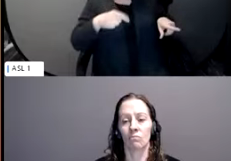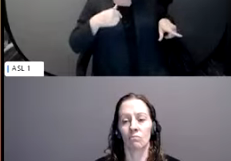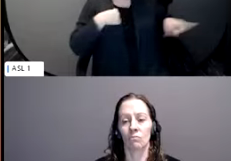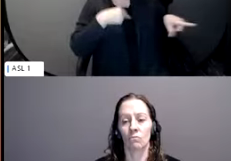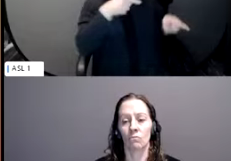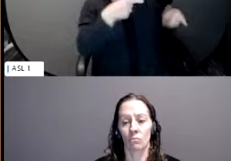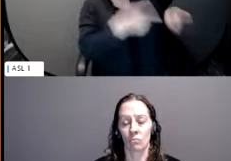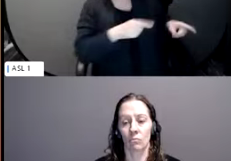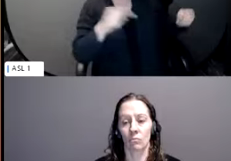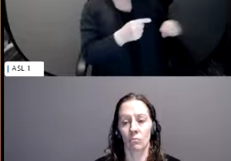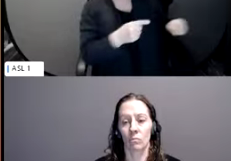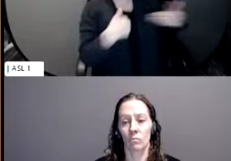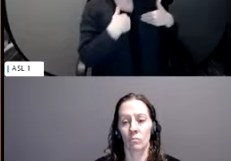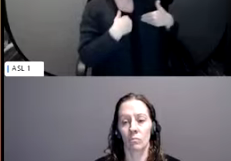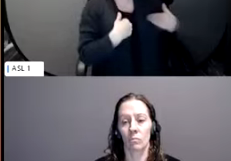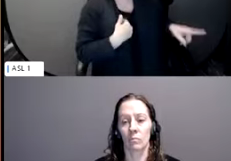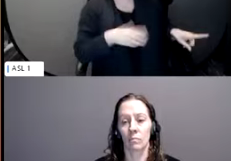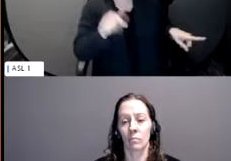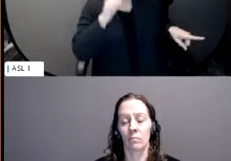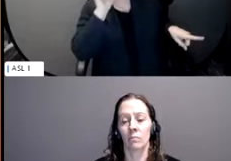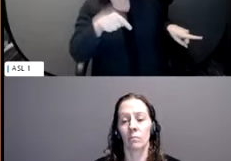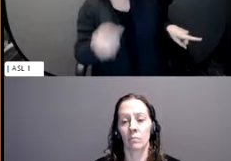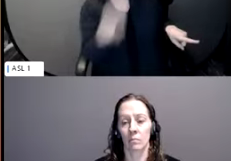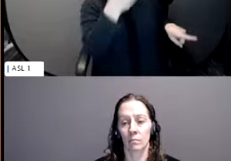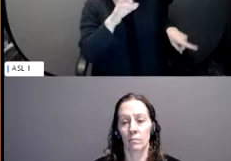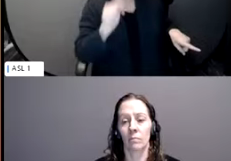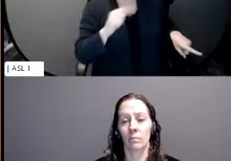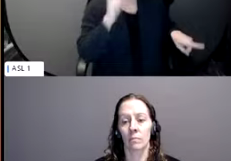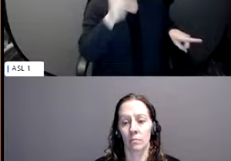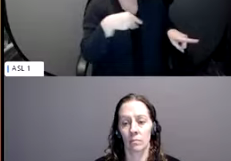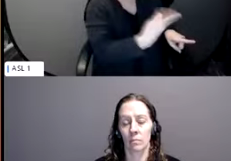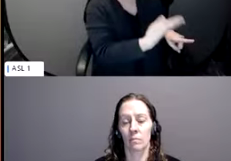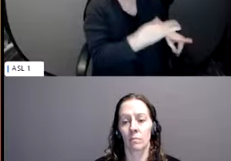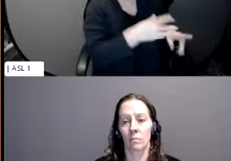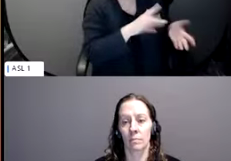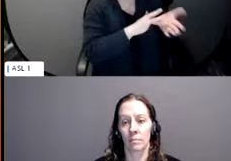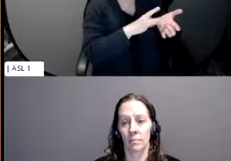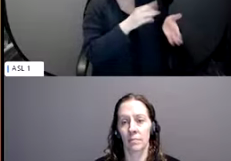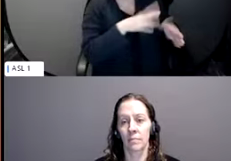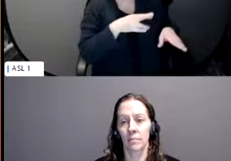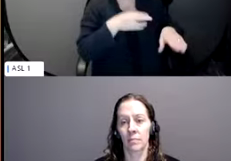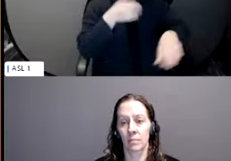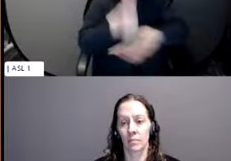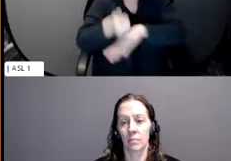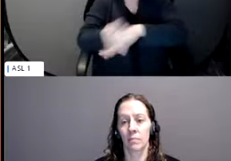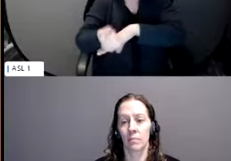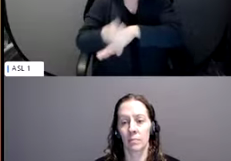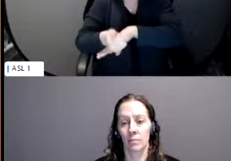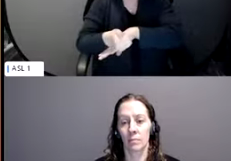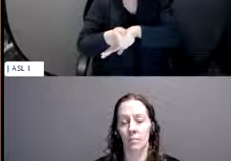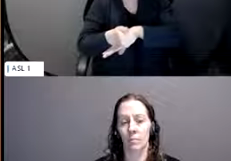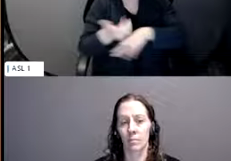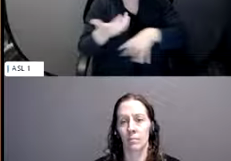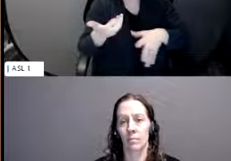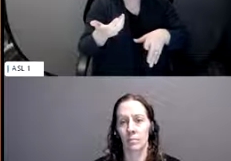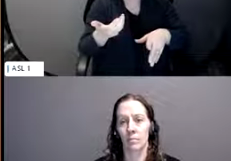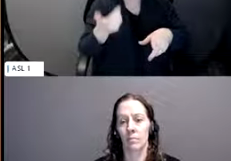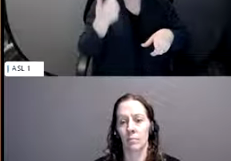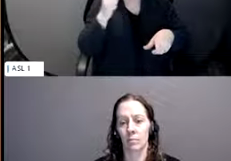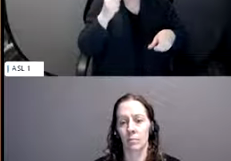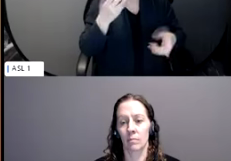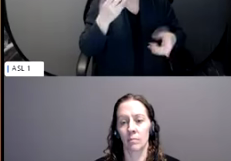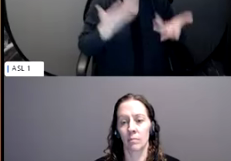to the vet. Denying medications that the animal needs, or blaming, an older adult for